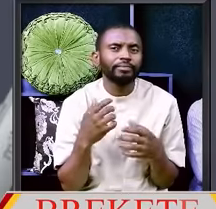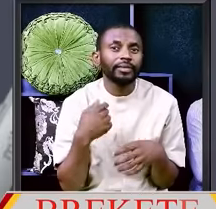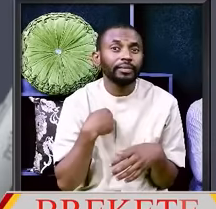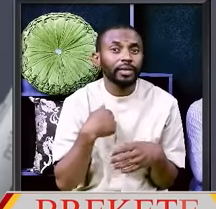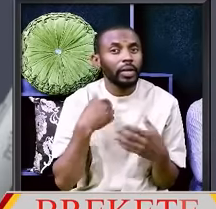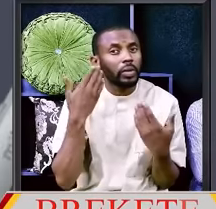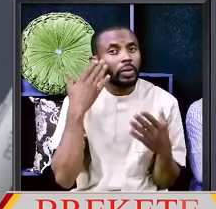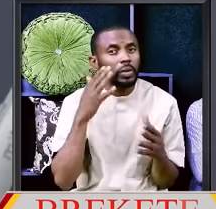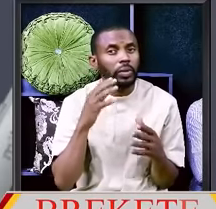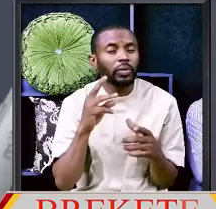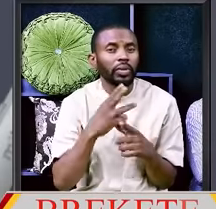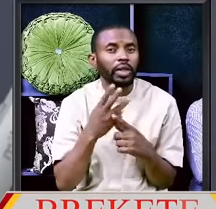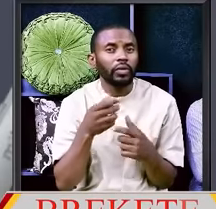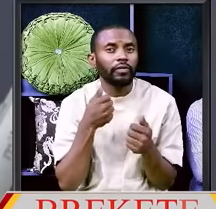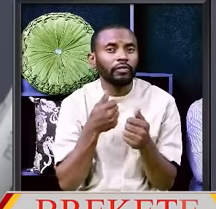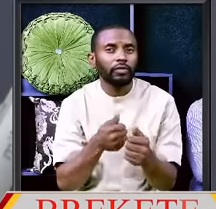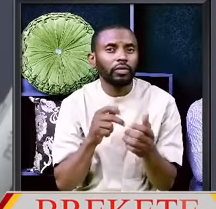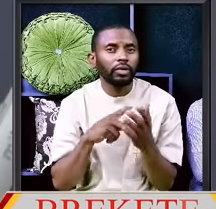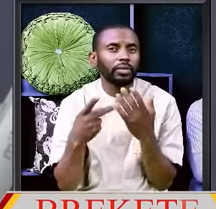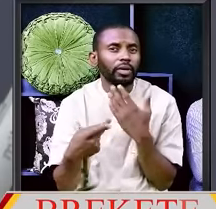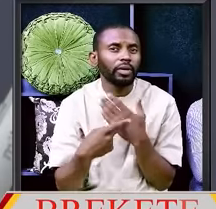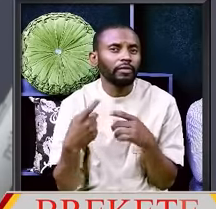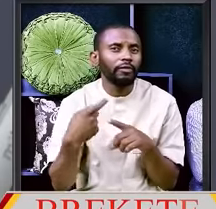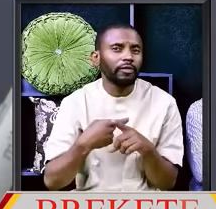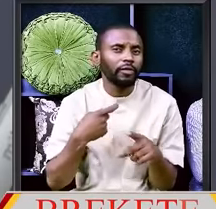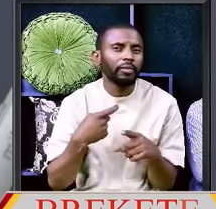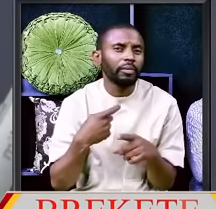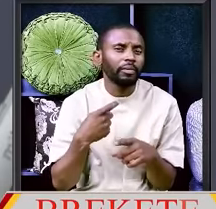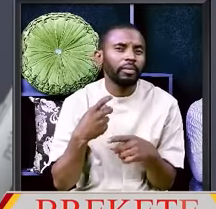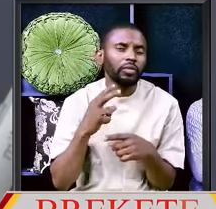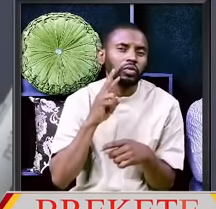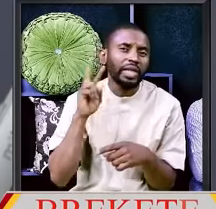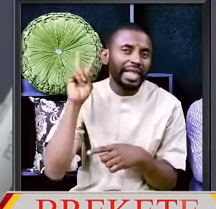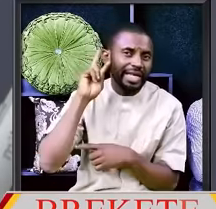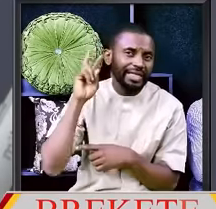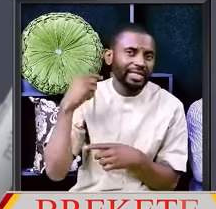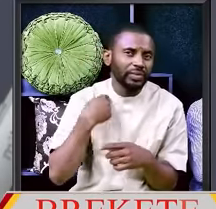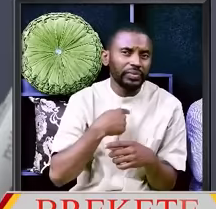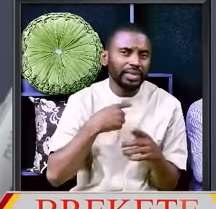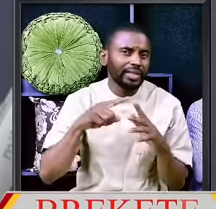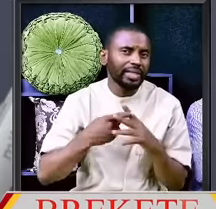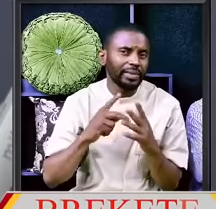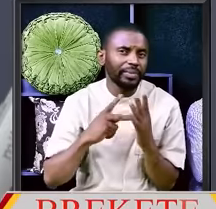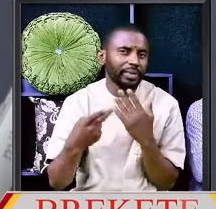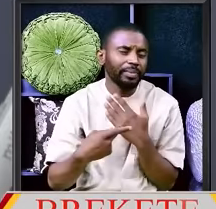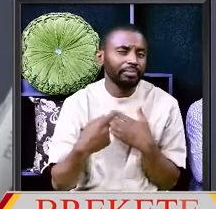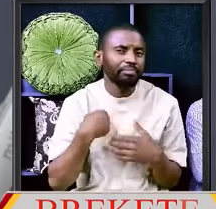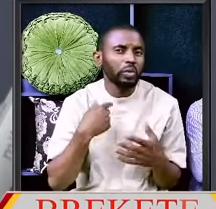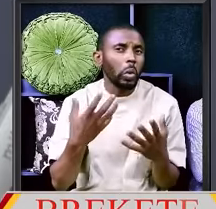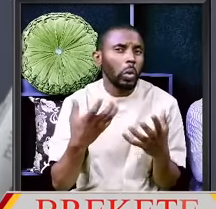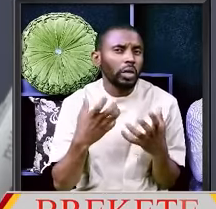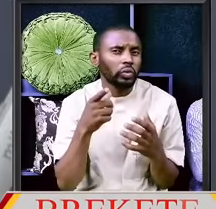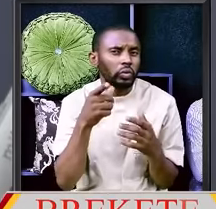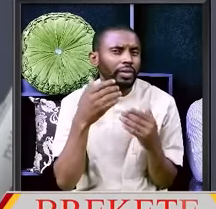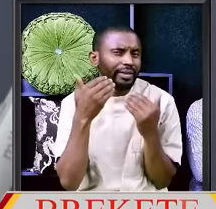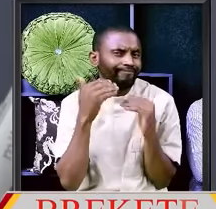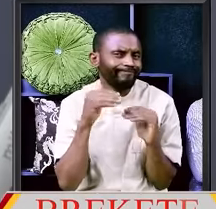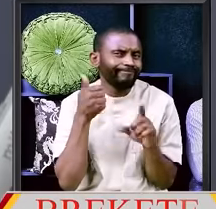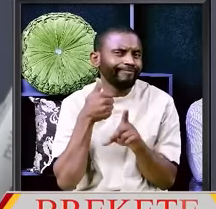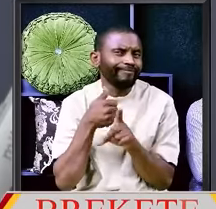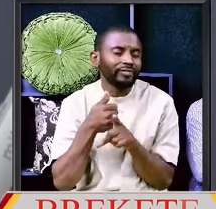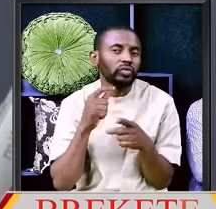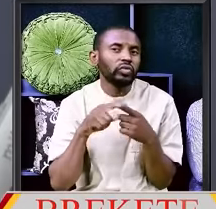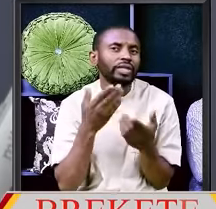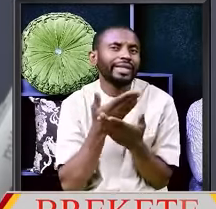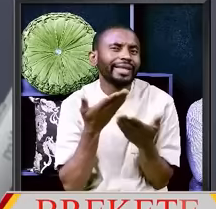I don't know whether you followed the program from day before yesterday where we start the program. I won't make you restrict yourself to